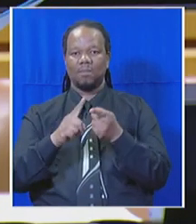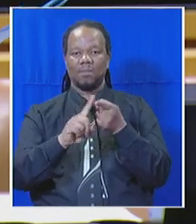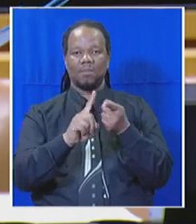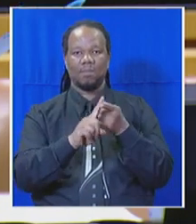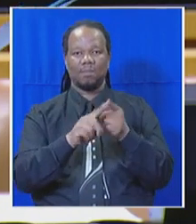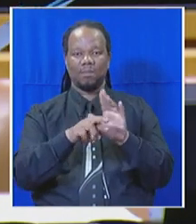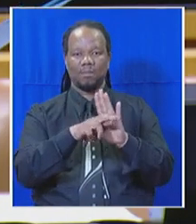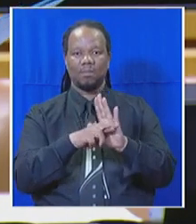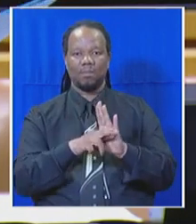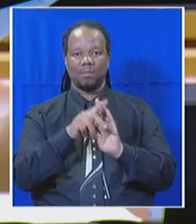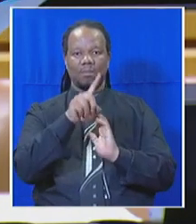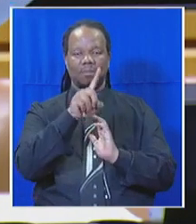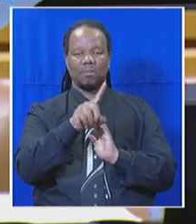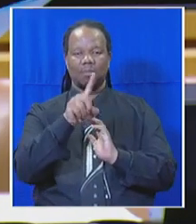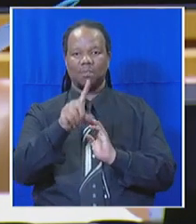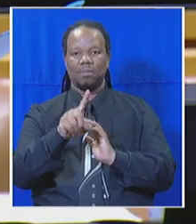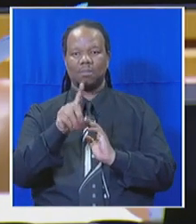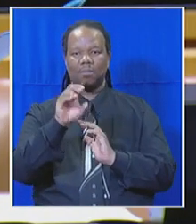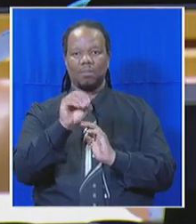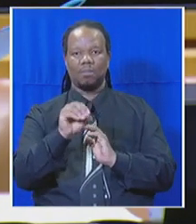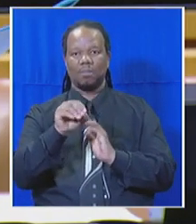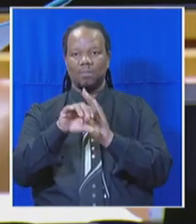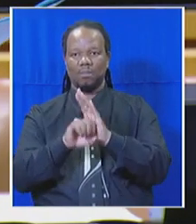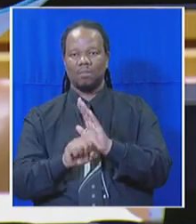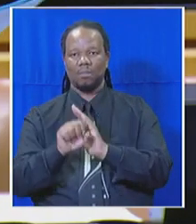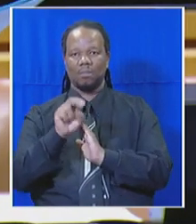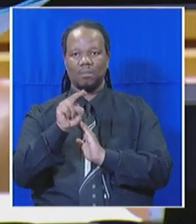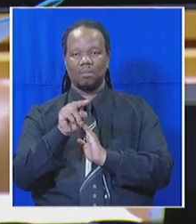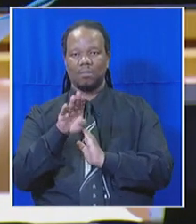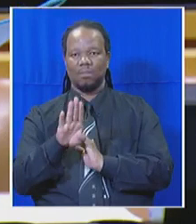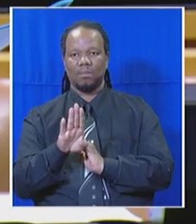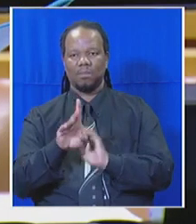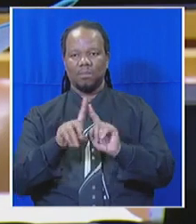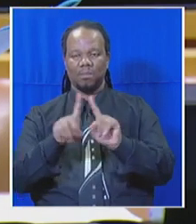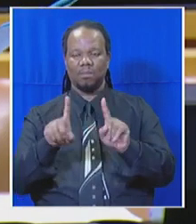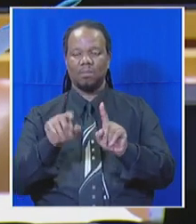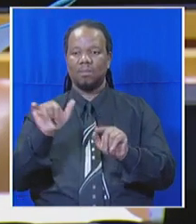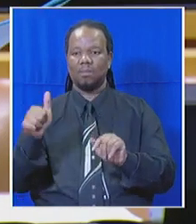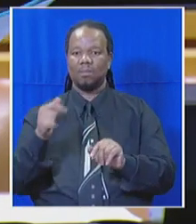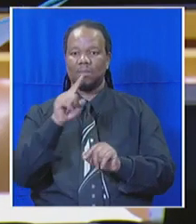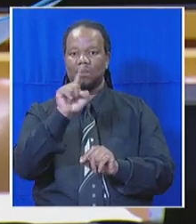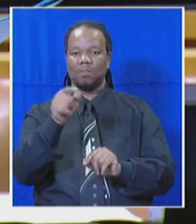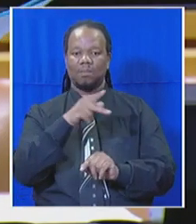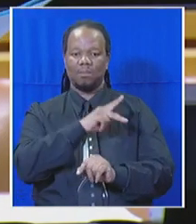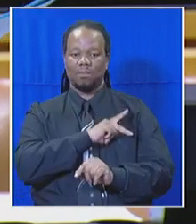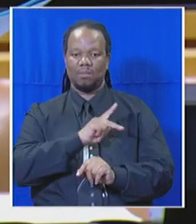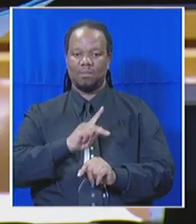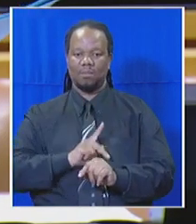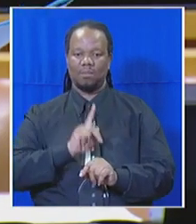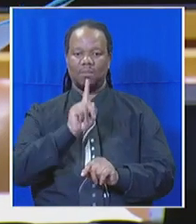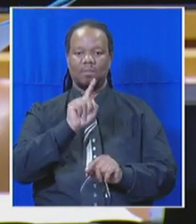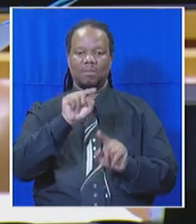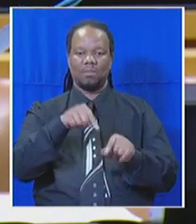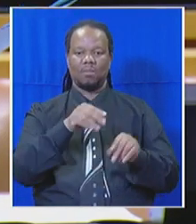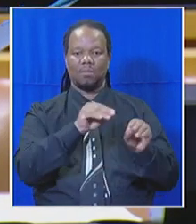Rule 110 sub 2B, which provides that questions to the Deputy President may not be scheduled within